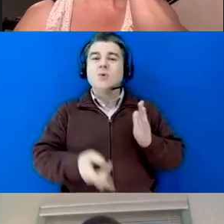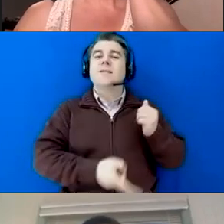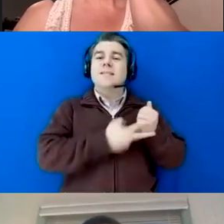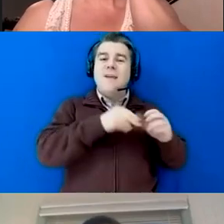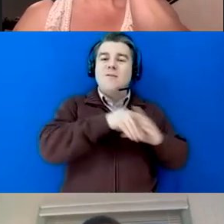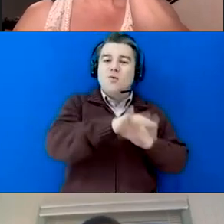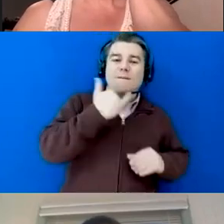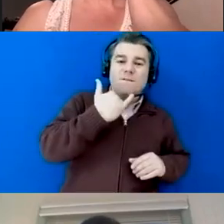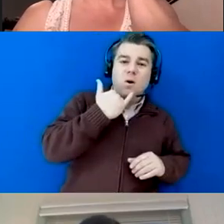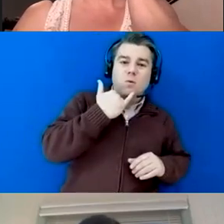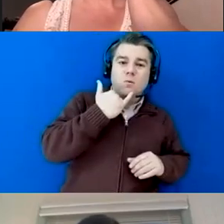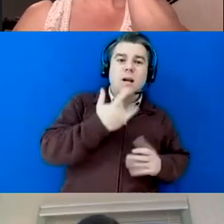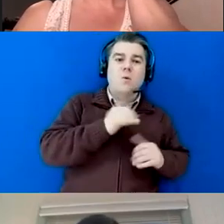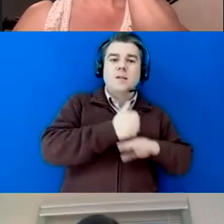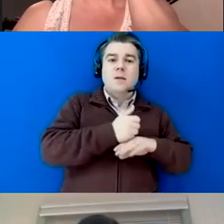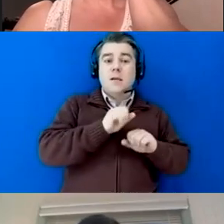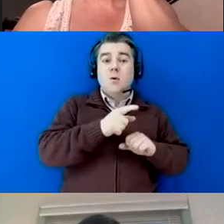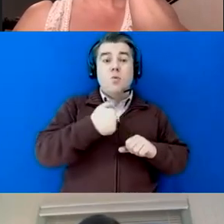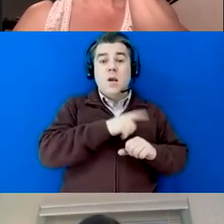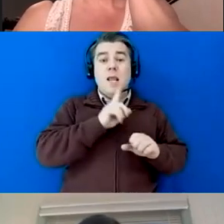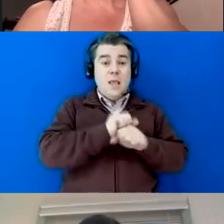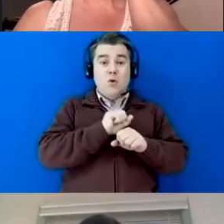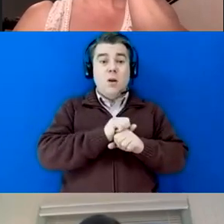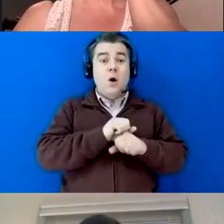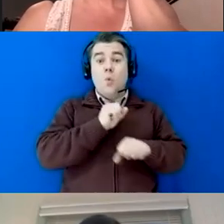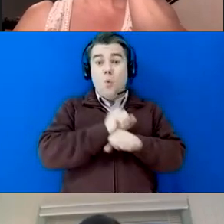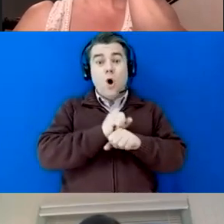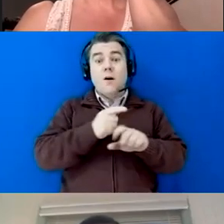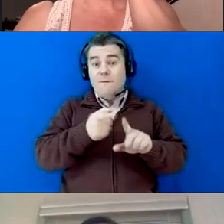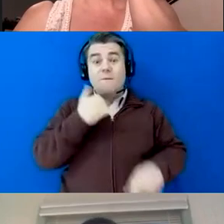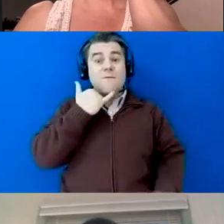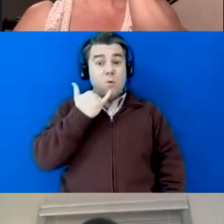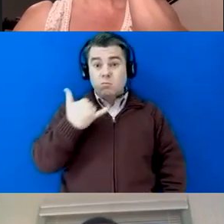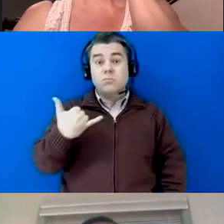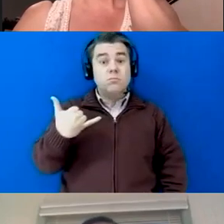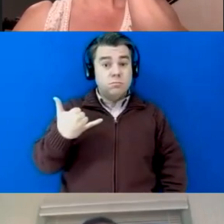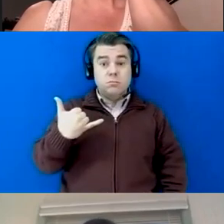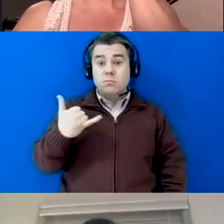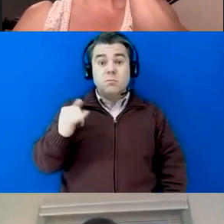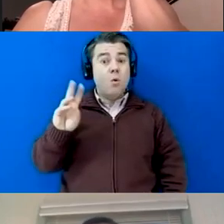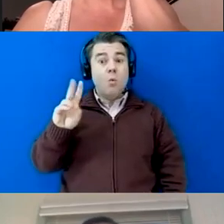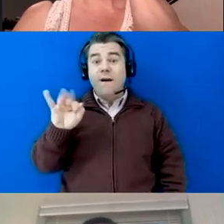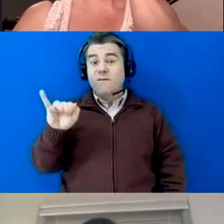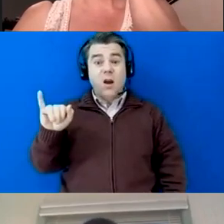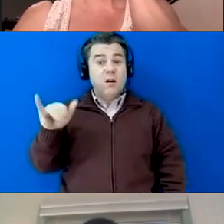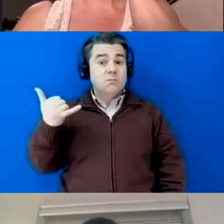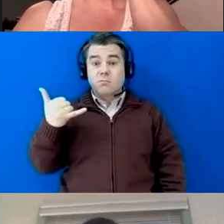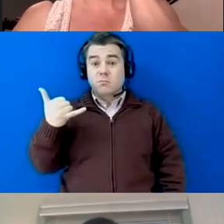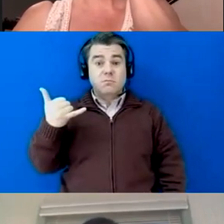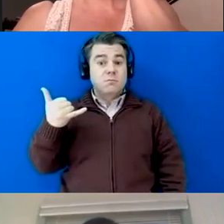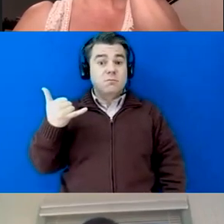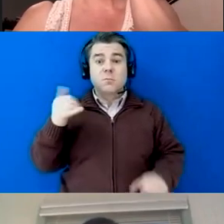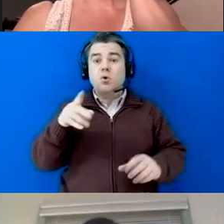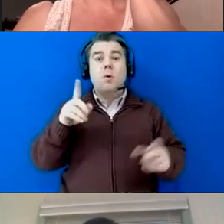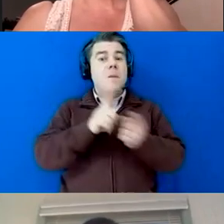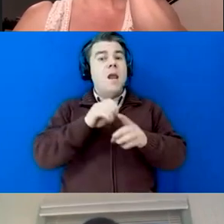is setting us up to where we can literally work from our phone wherever there's Wi-Fi. So where you meet somebody in an